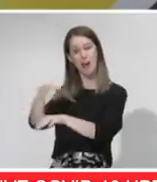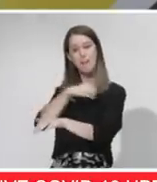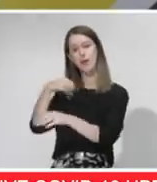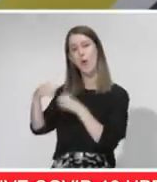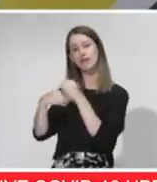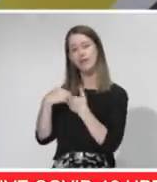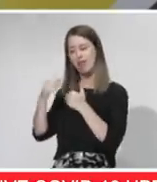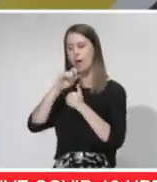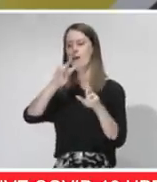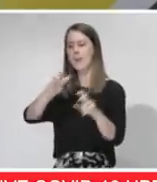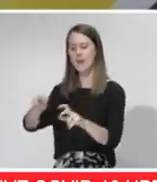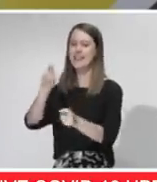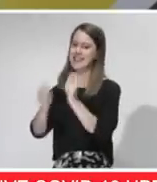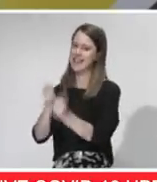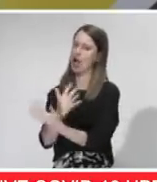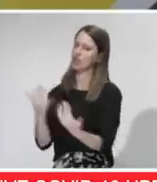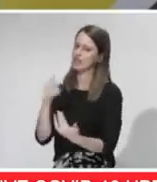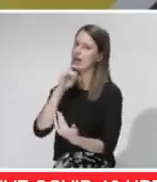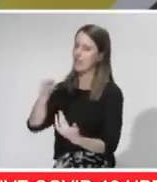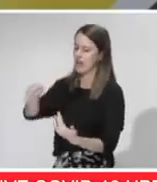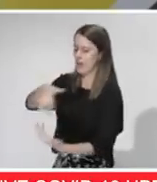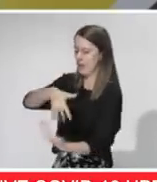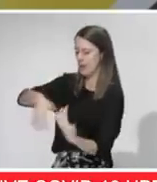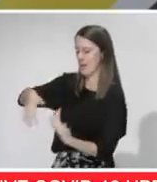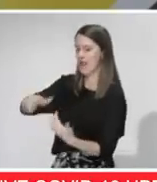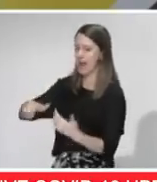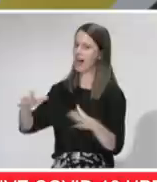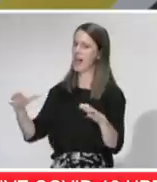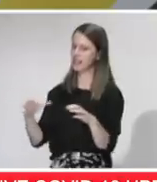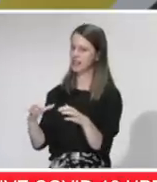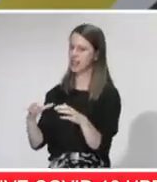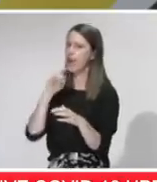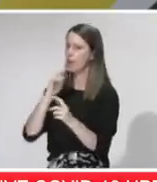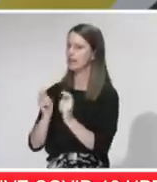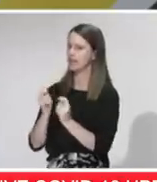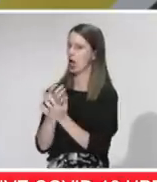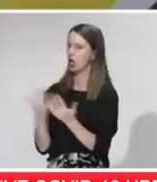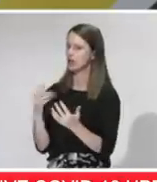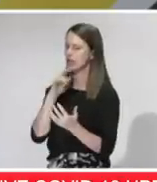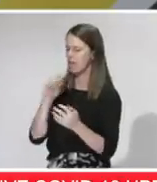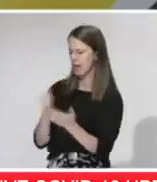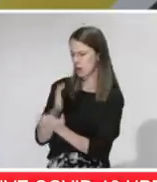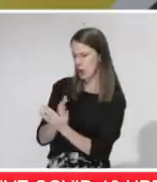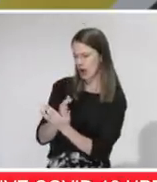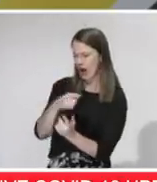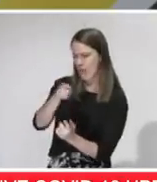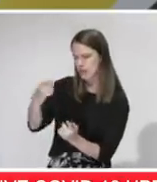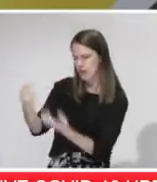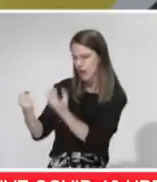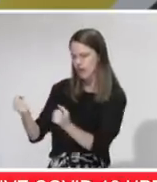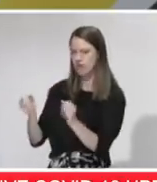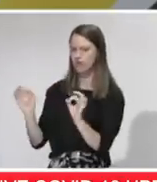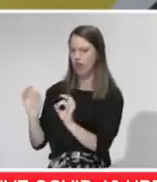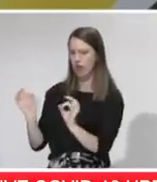doing wide testing of staff and others who may be involved in this cluster over coming days to check that there are no further people that might